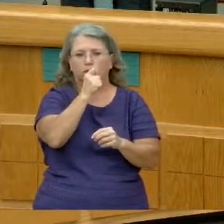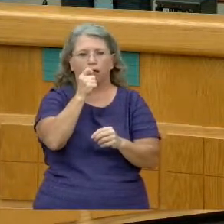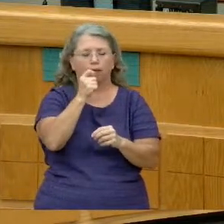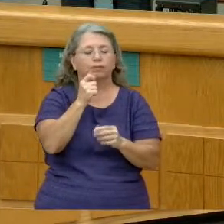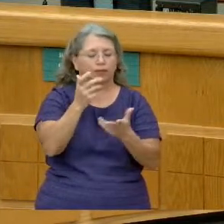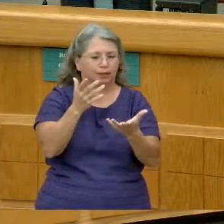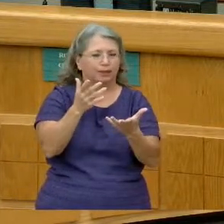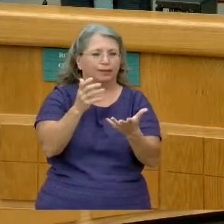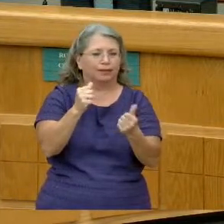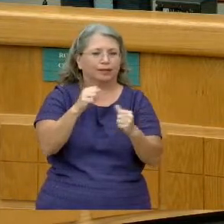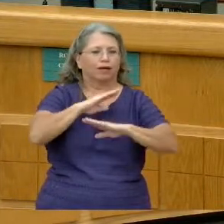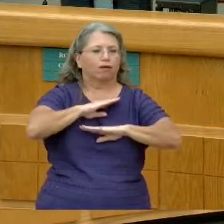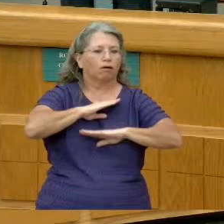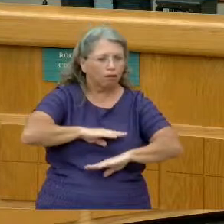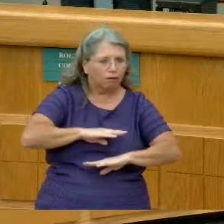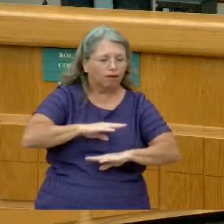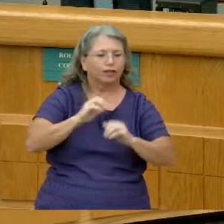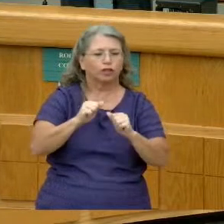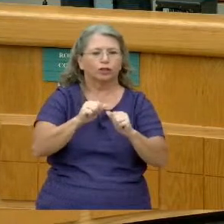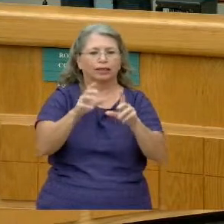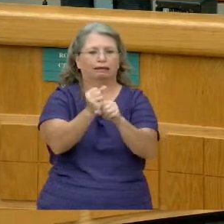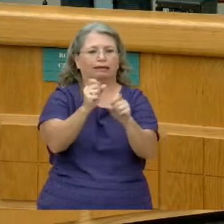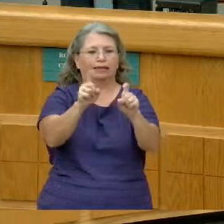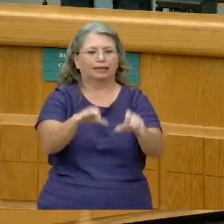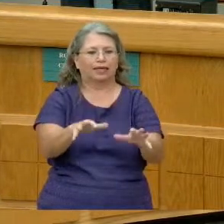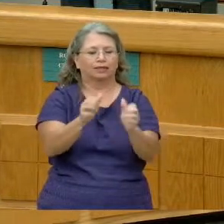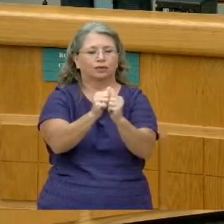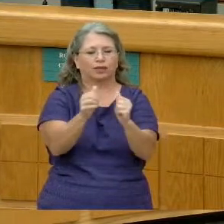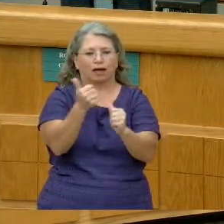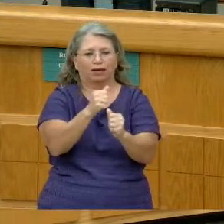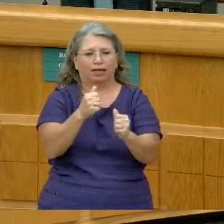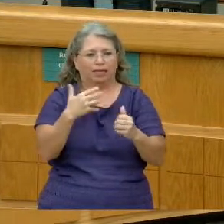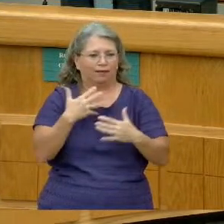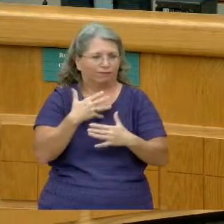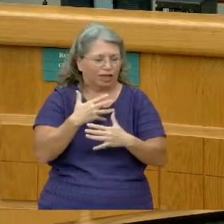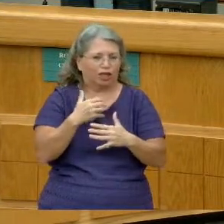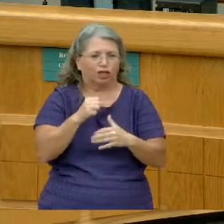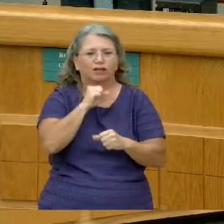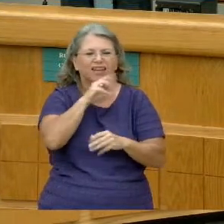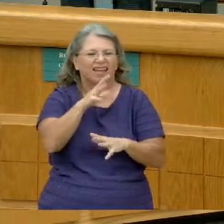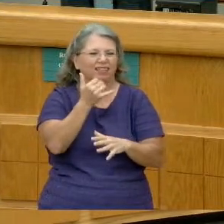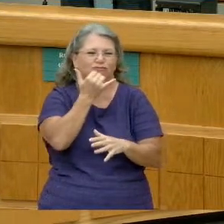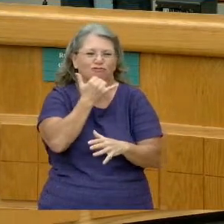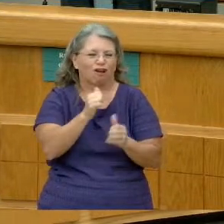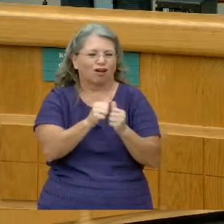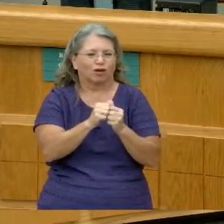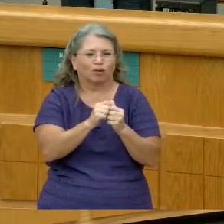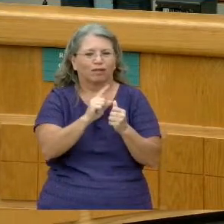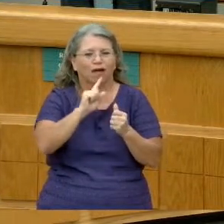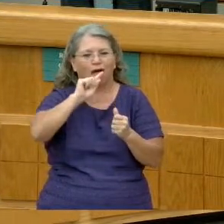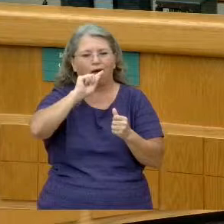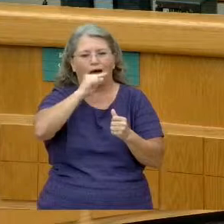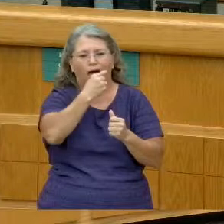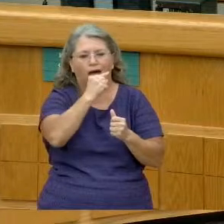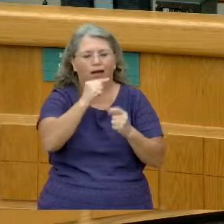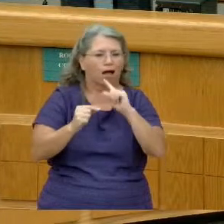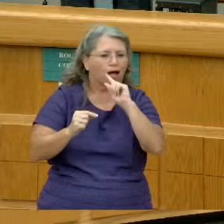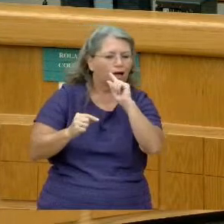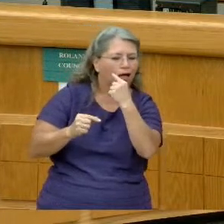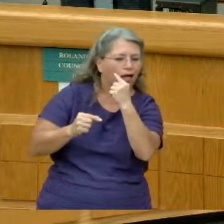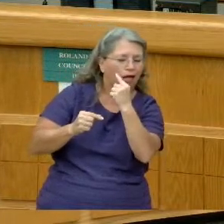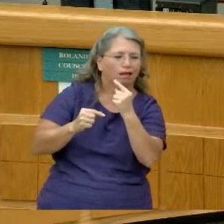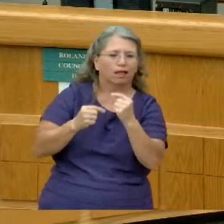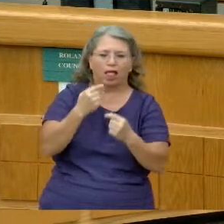has come. You can now get tested without any fear because there's nothing wrong with the little swab in your cheeks and on your tongue. And this will